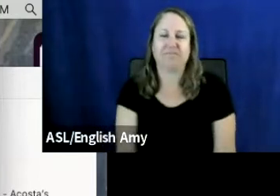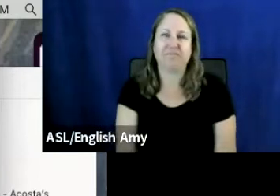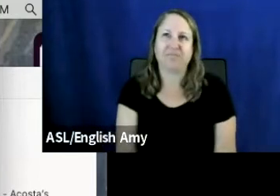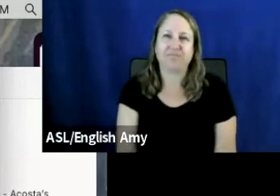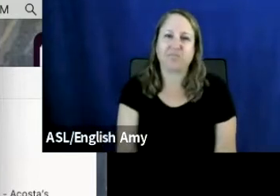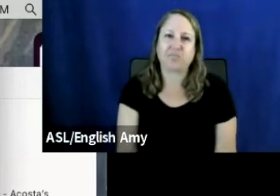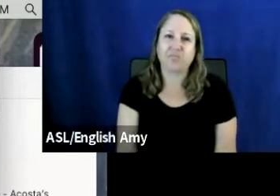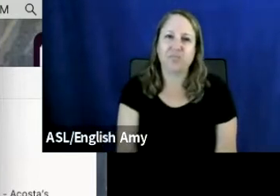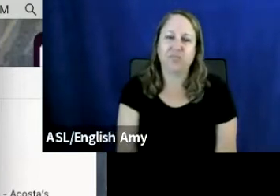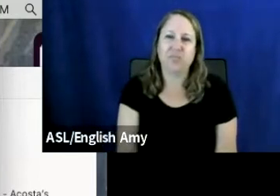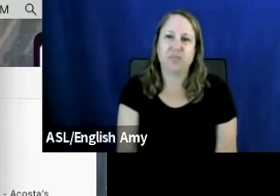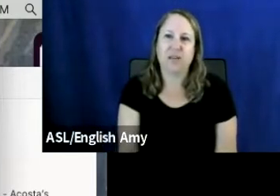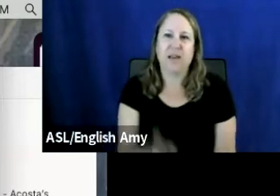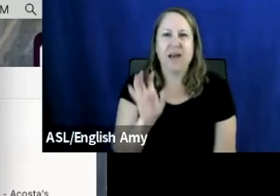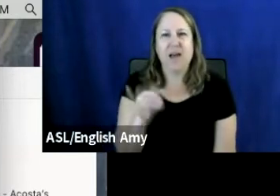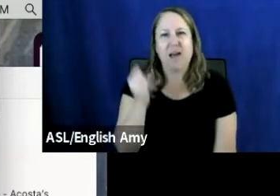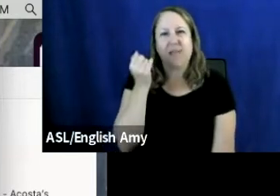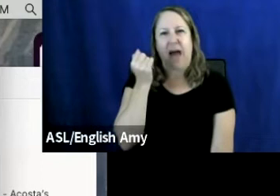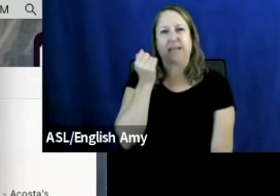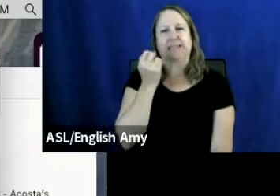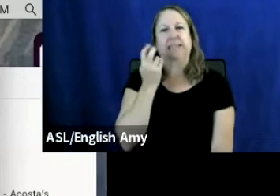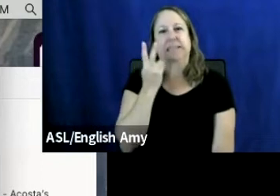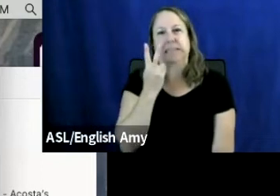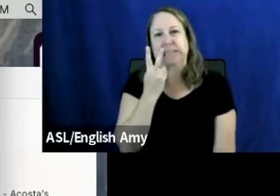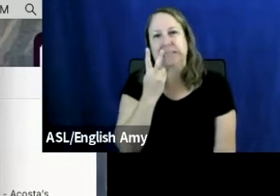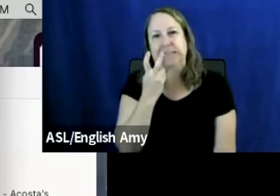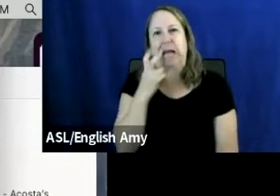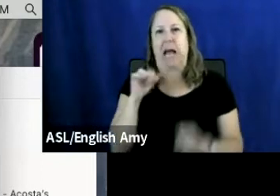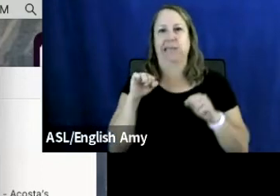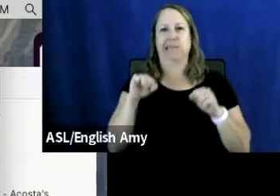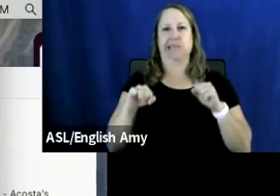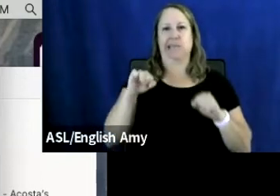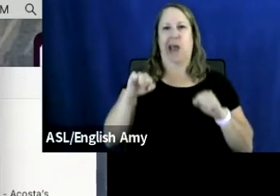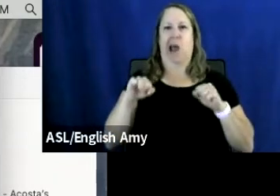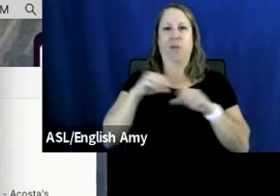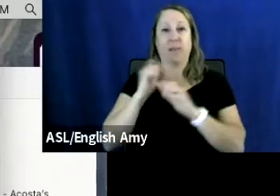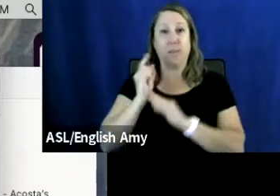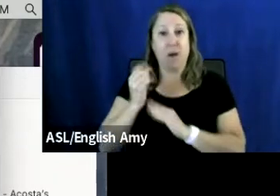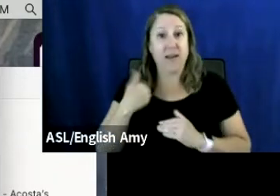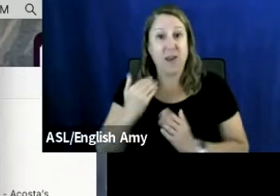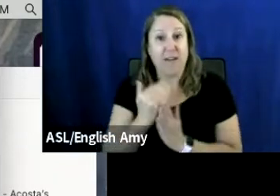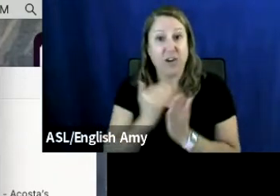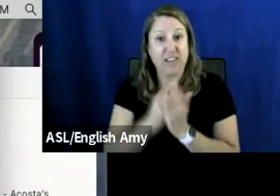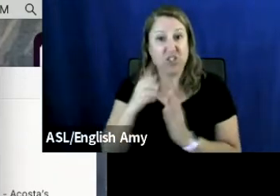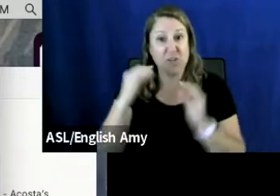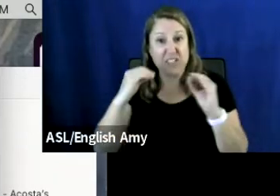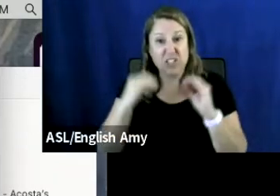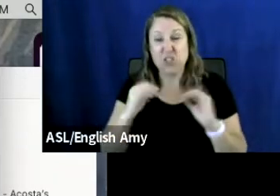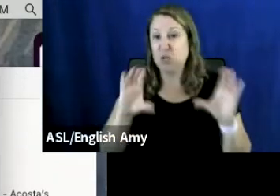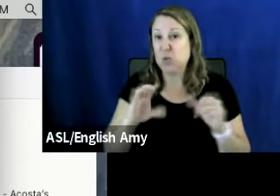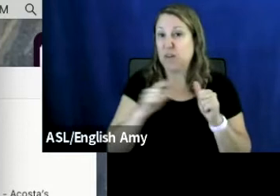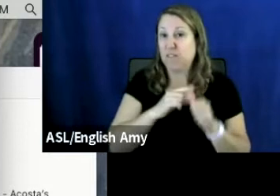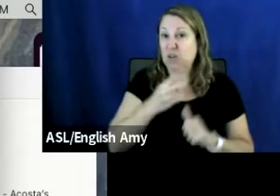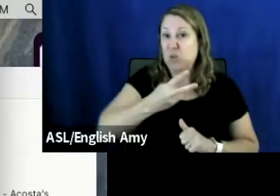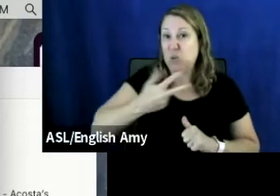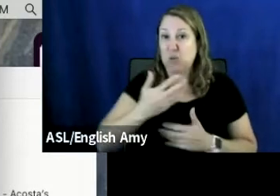This doubt in the moment. Okay, so you've got your lesson, you've been teaching, you do the first two, three parts of the lesson really, really